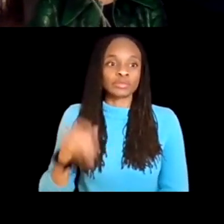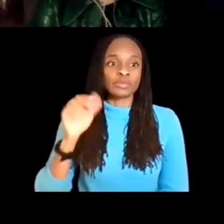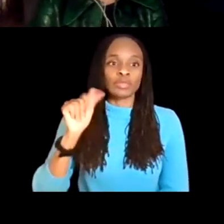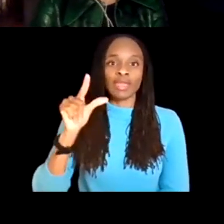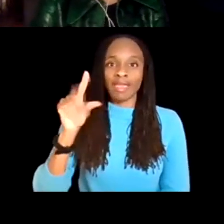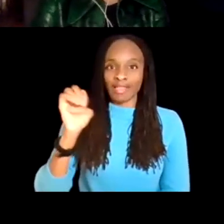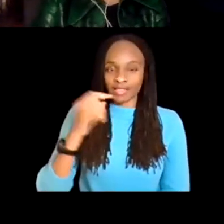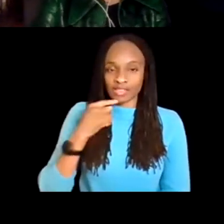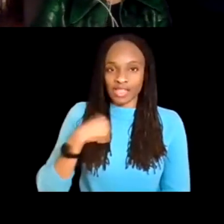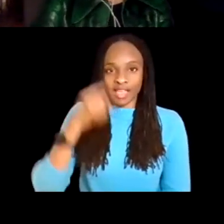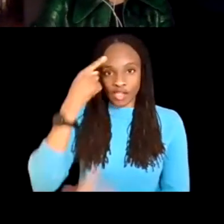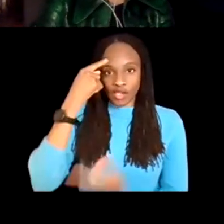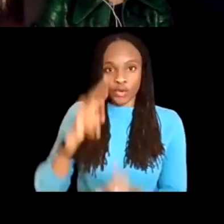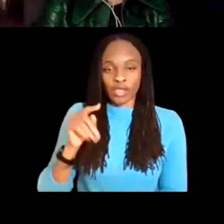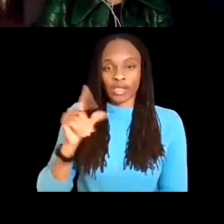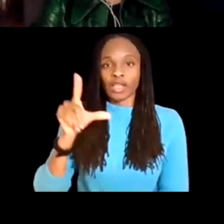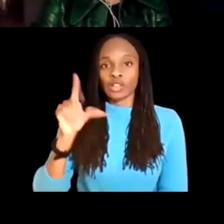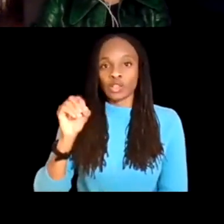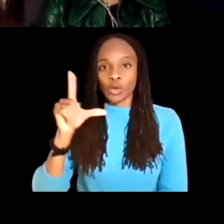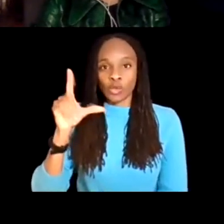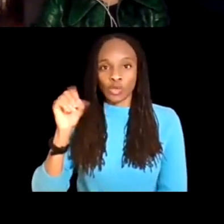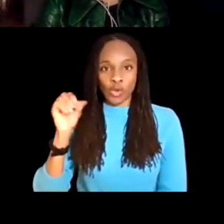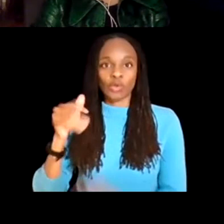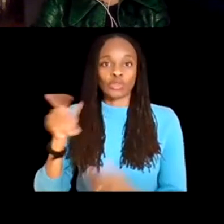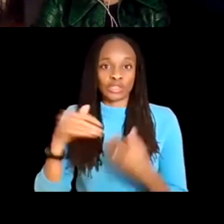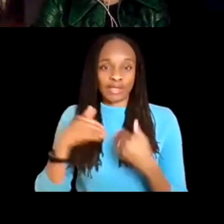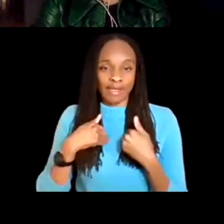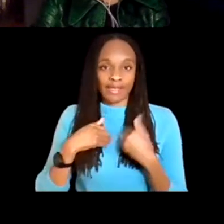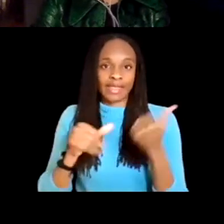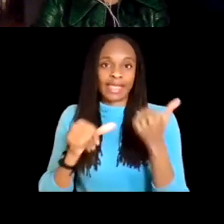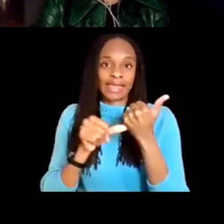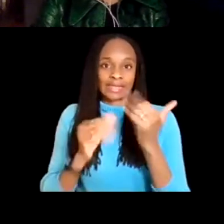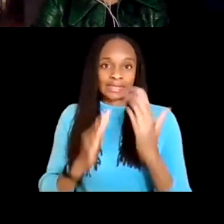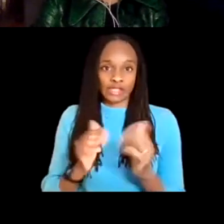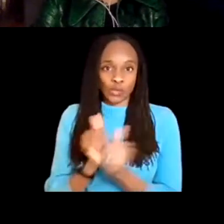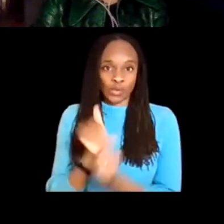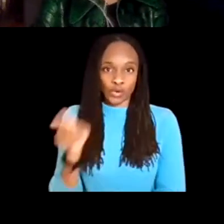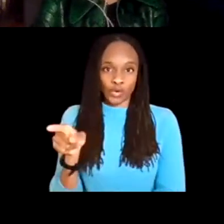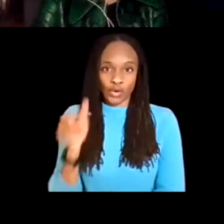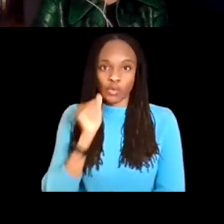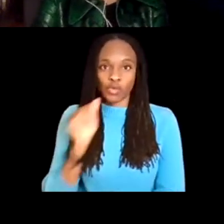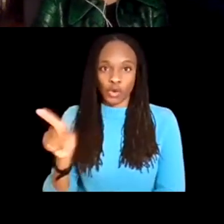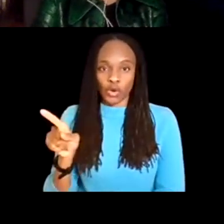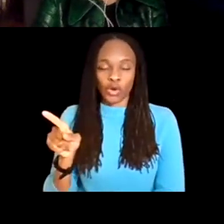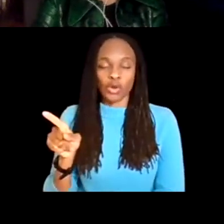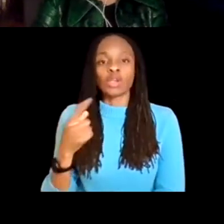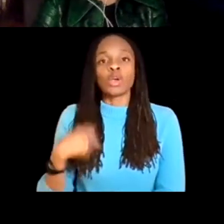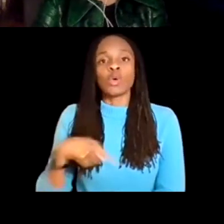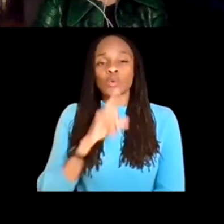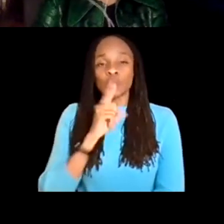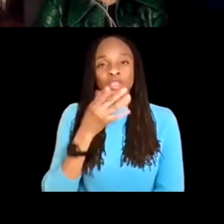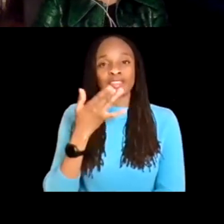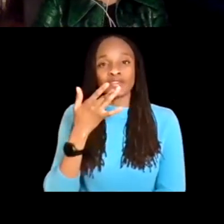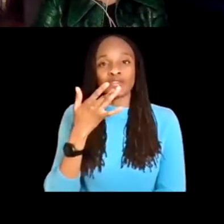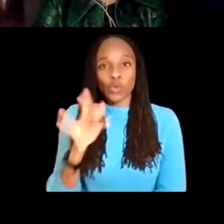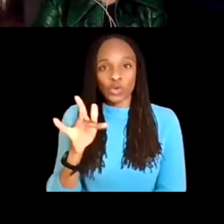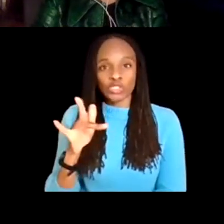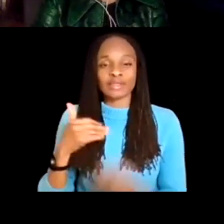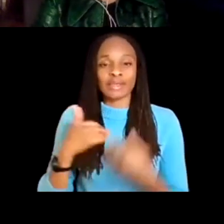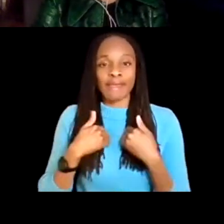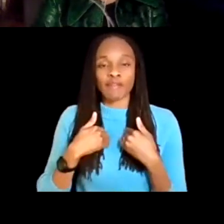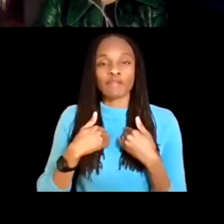had Lolo had an assistant who was with her. And we were really fortunate to have a